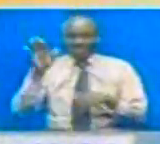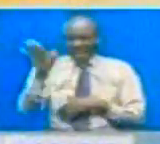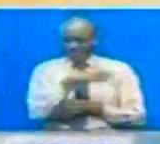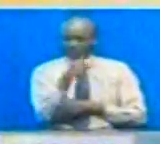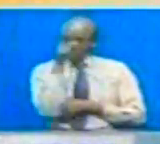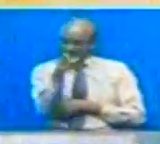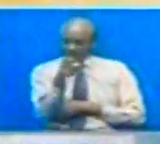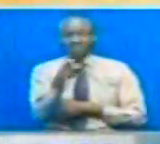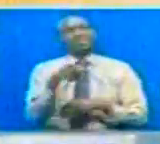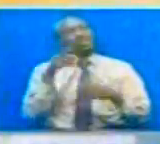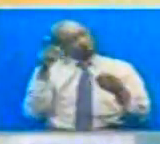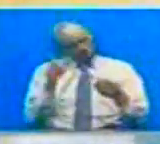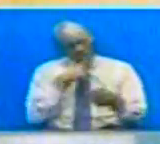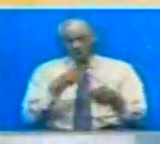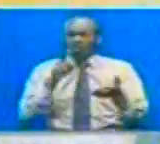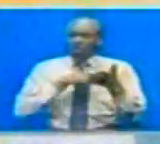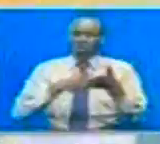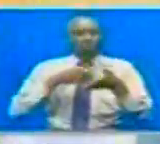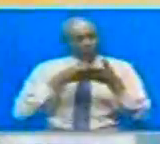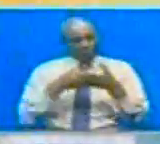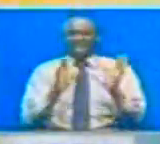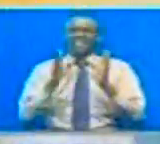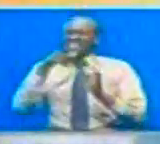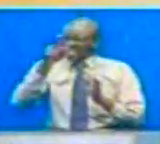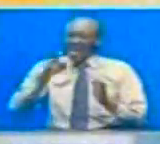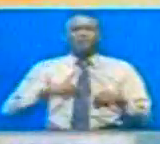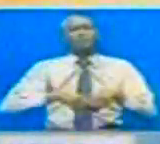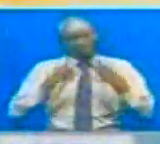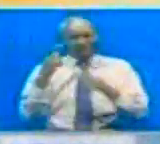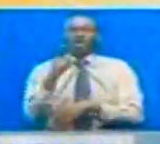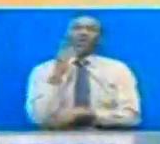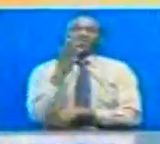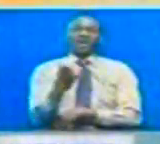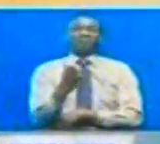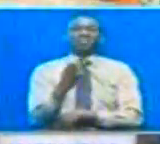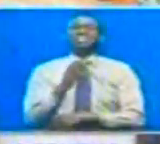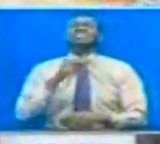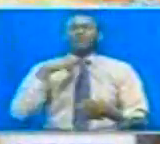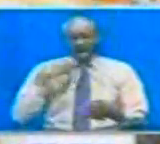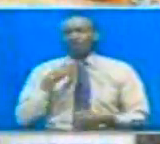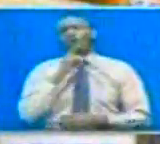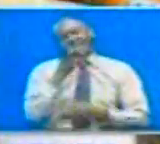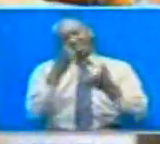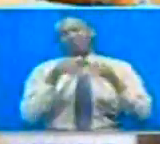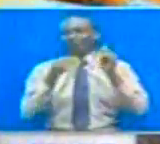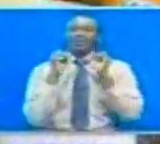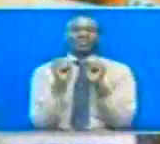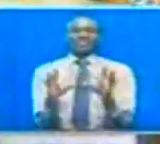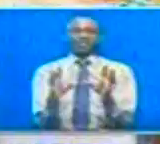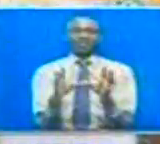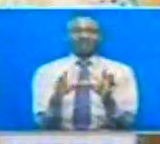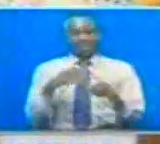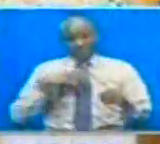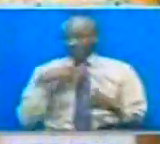was also wrong because there was clear violation of the standing orders. Observers are warning that